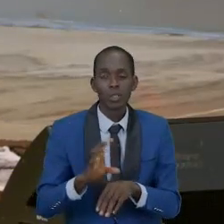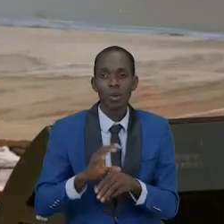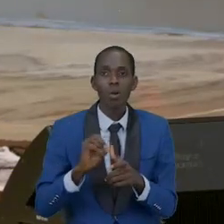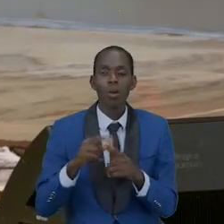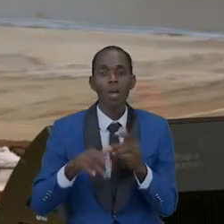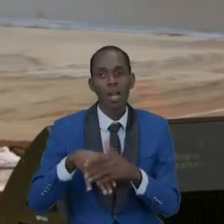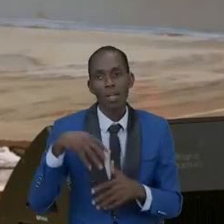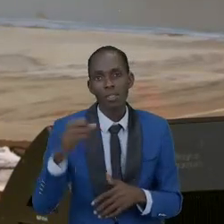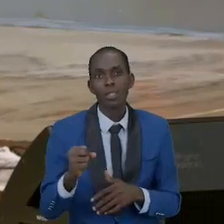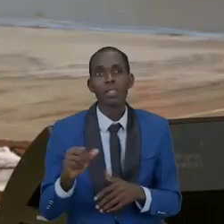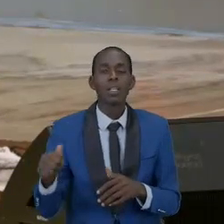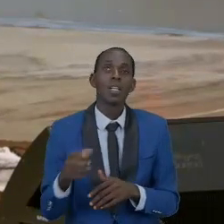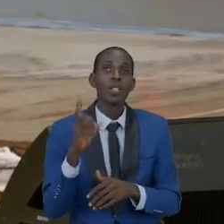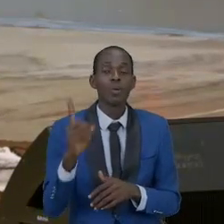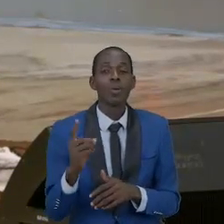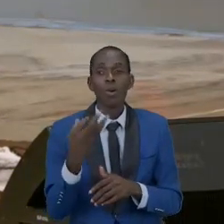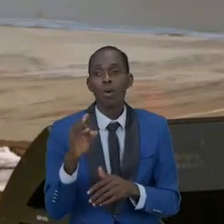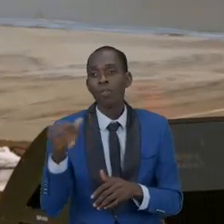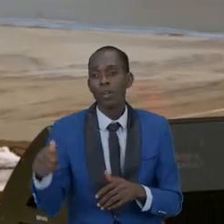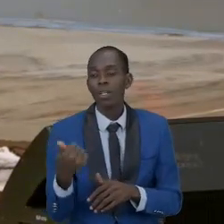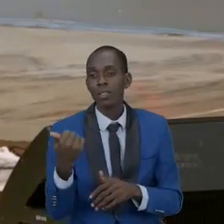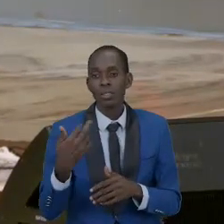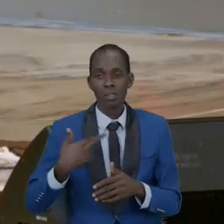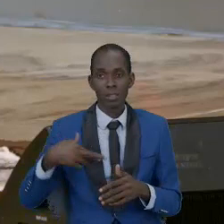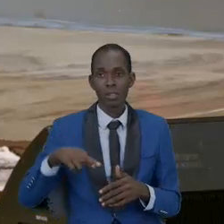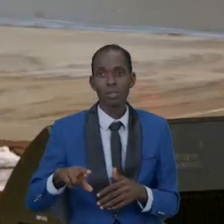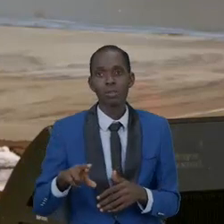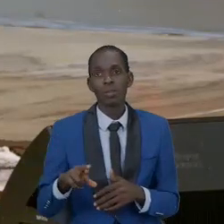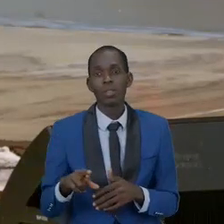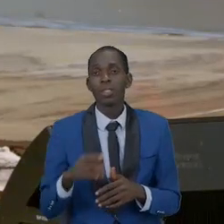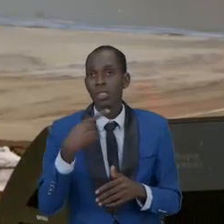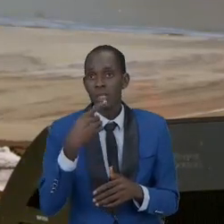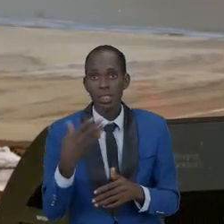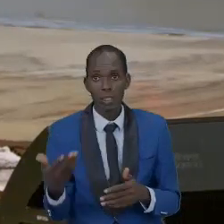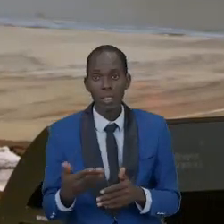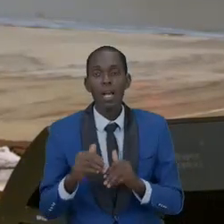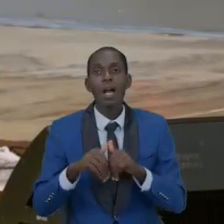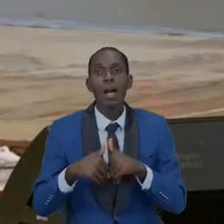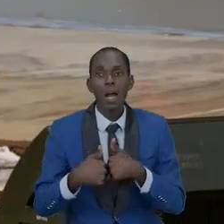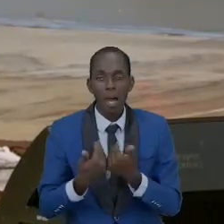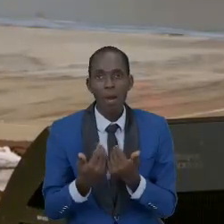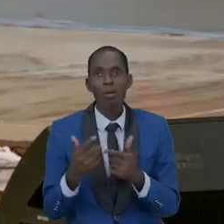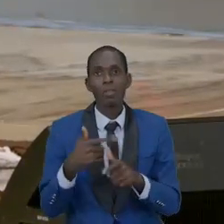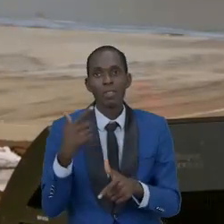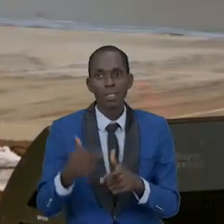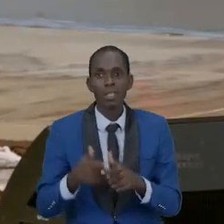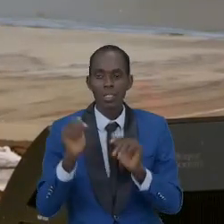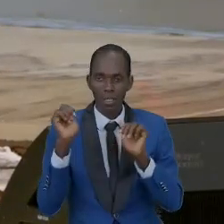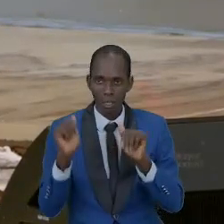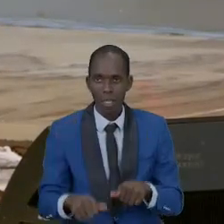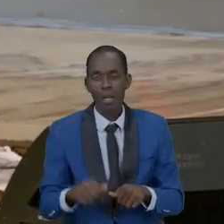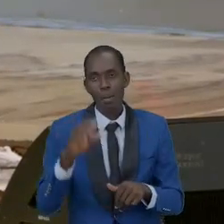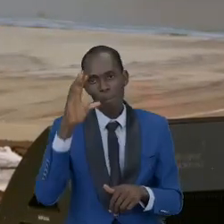the church, anyone of any religion or pedigree, it says, how then can man